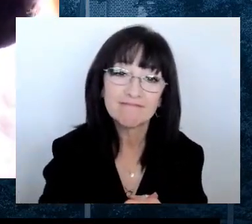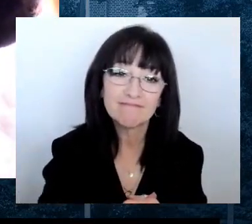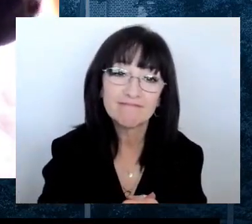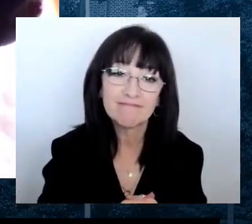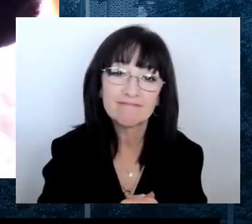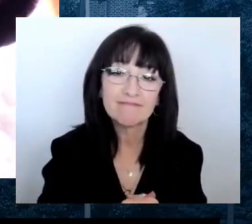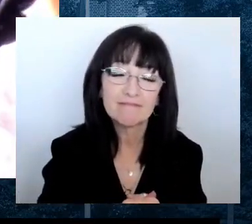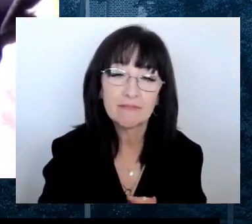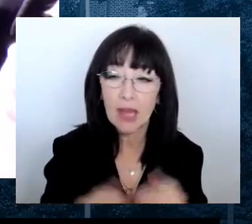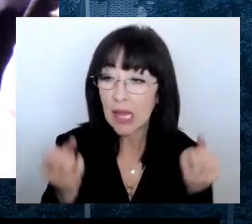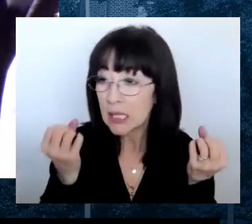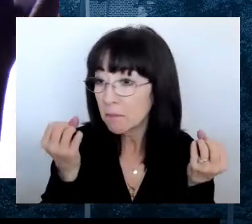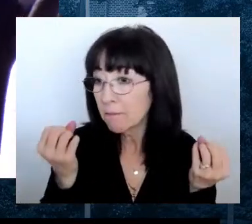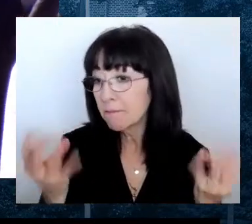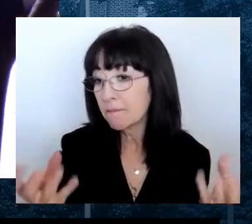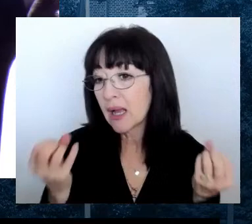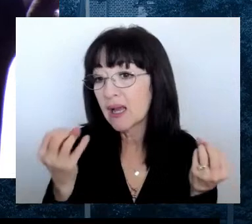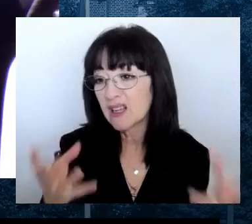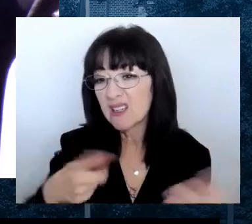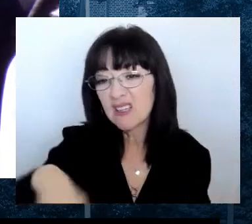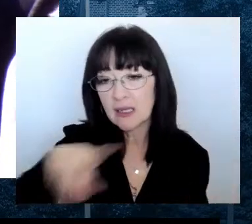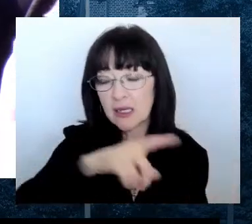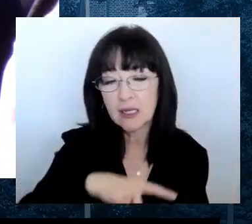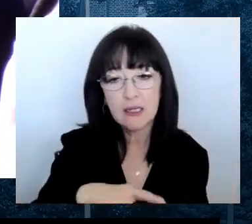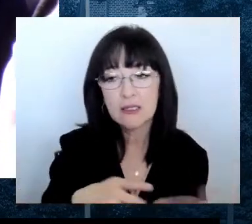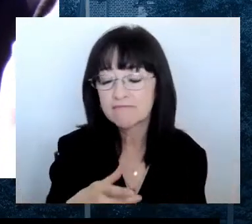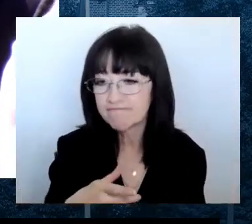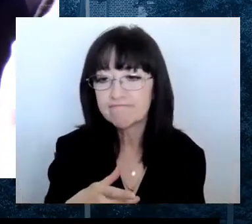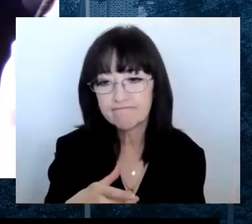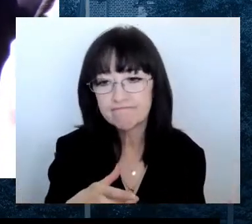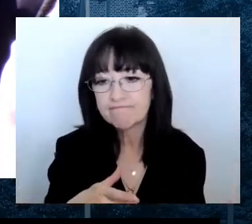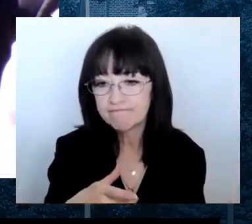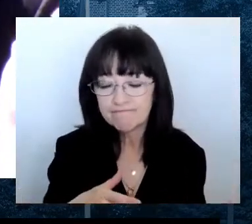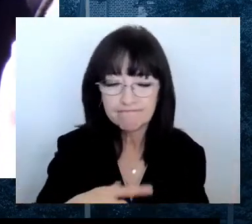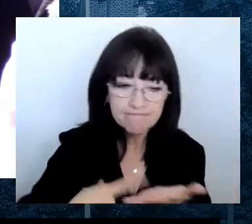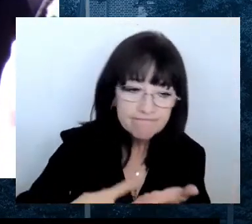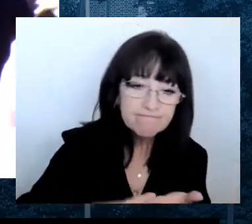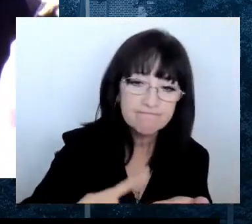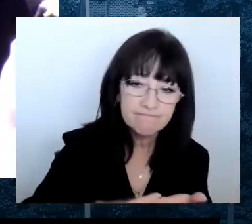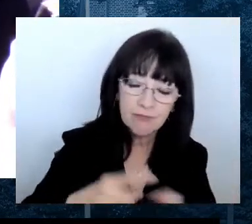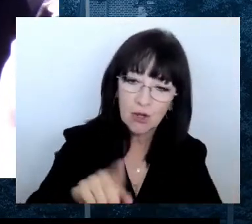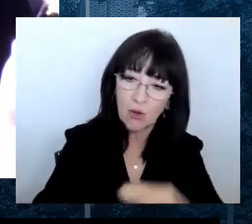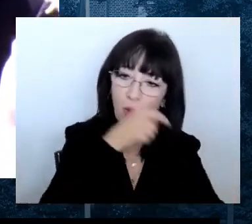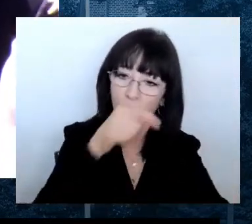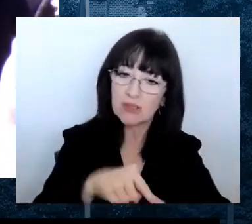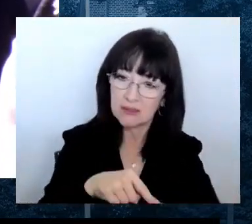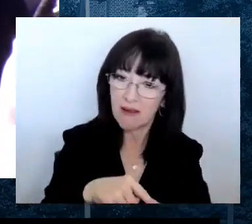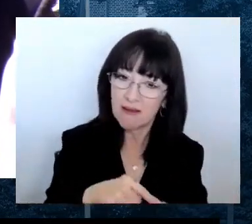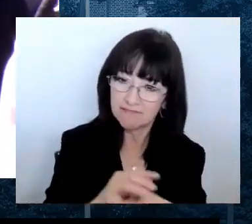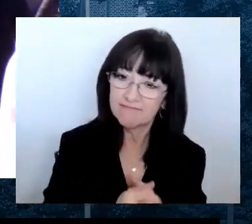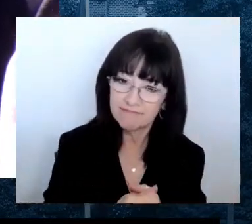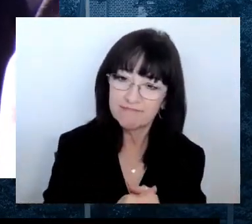what many of us have known for a long time. Paid family leave is a right,